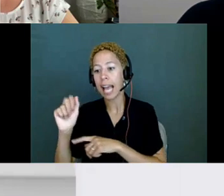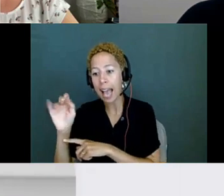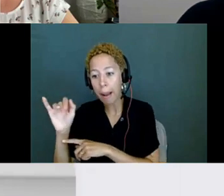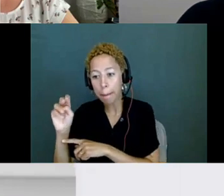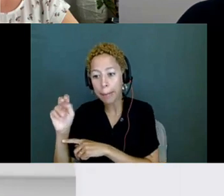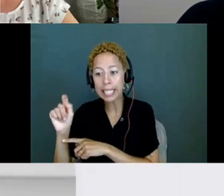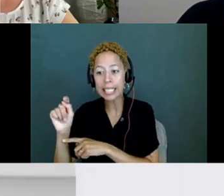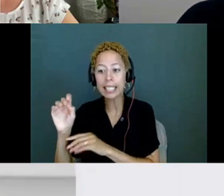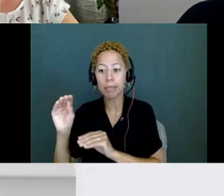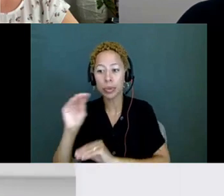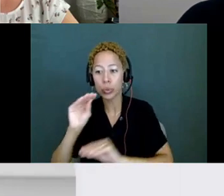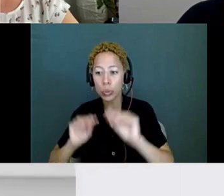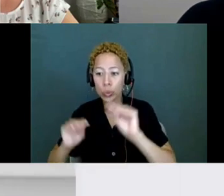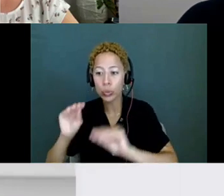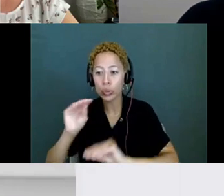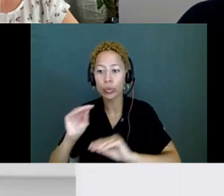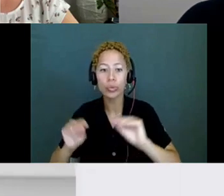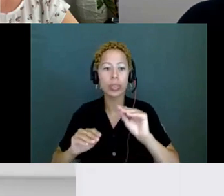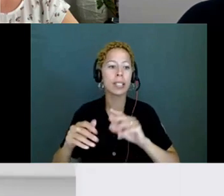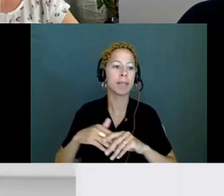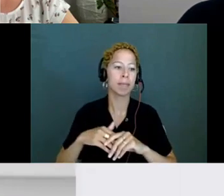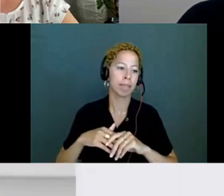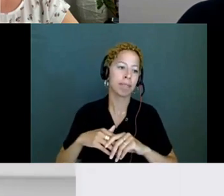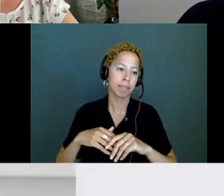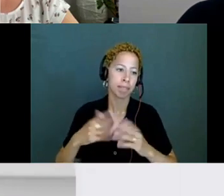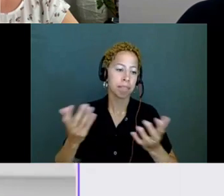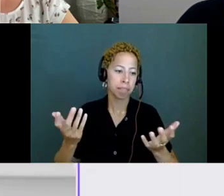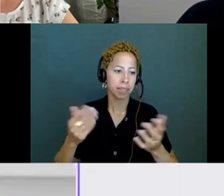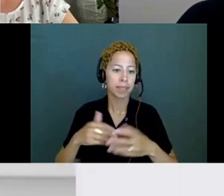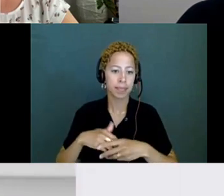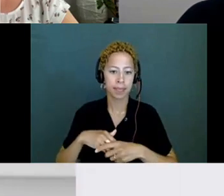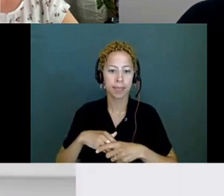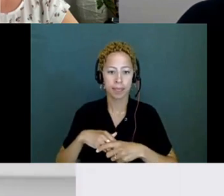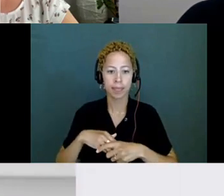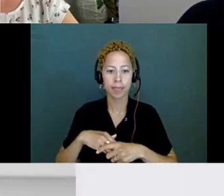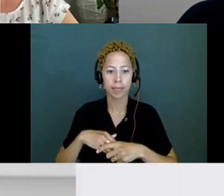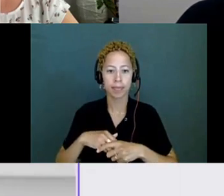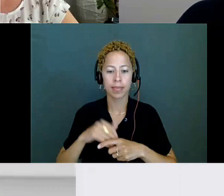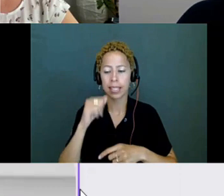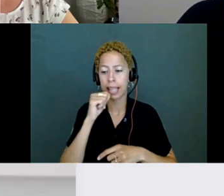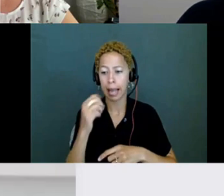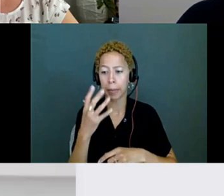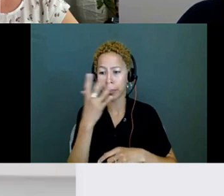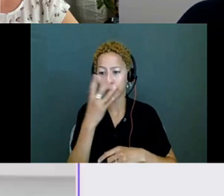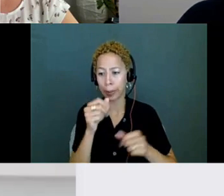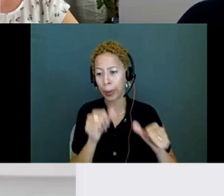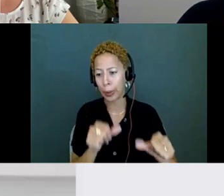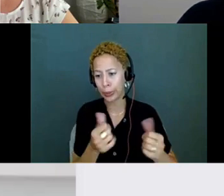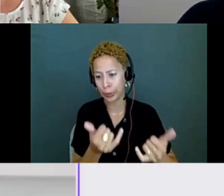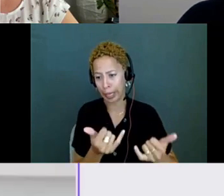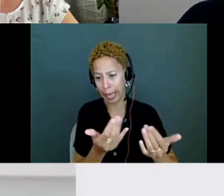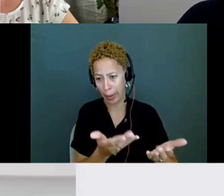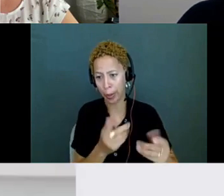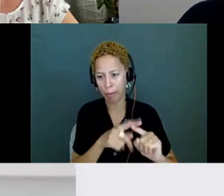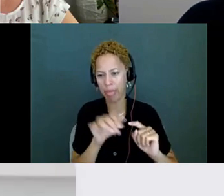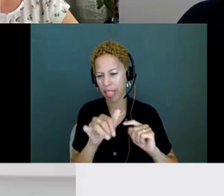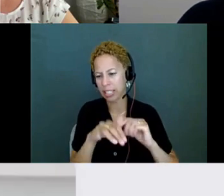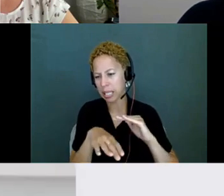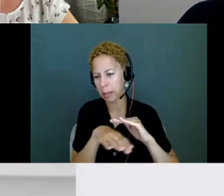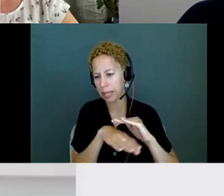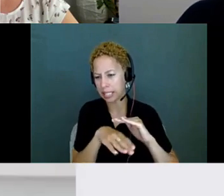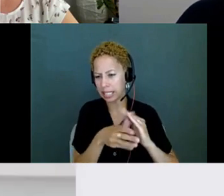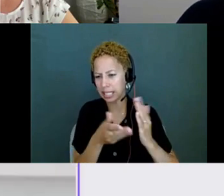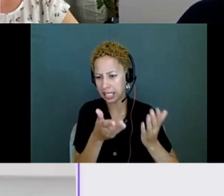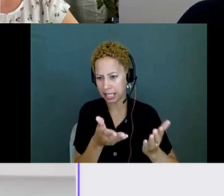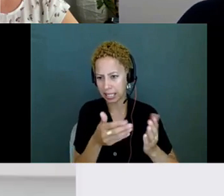animate. And this is a not so pretty post, but that's the basics of it. When you